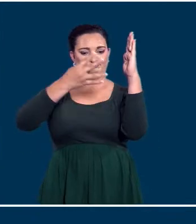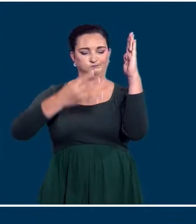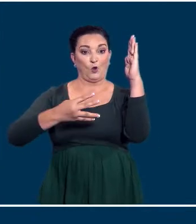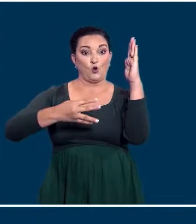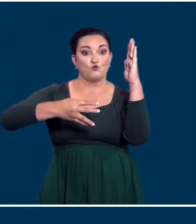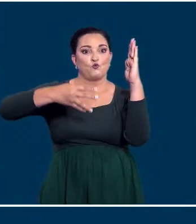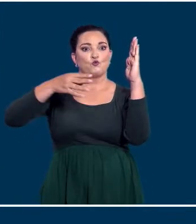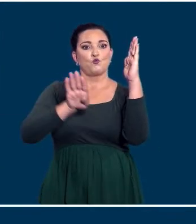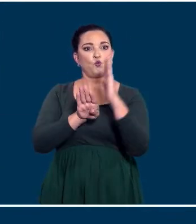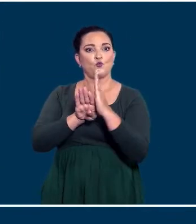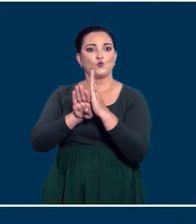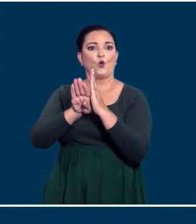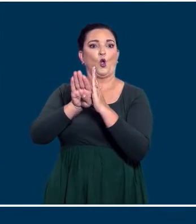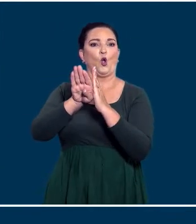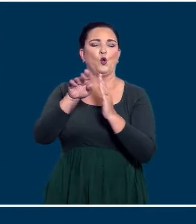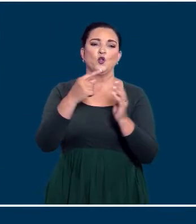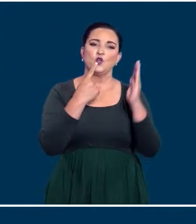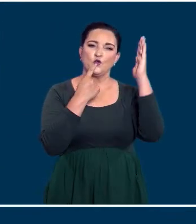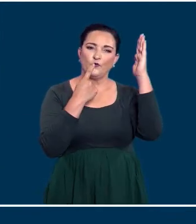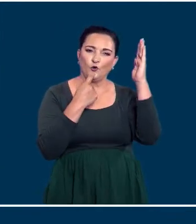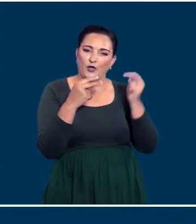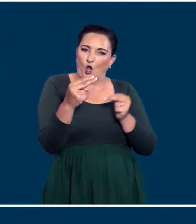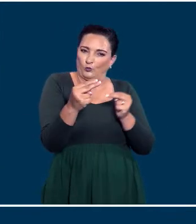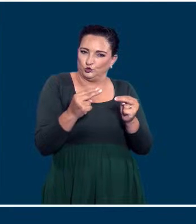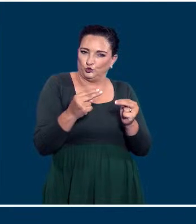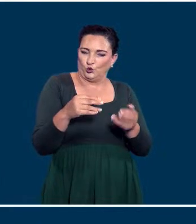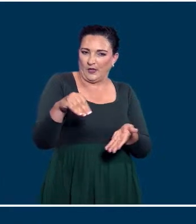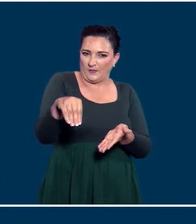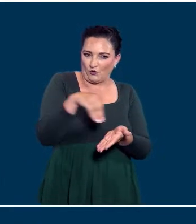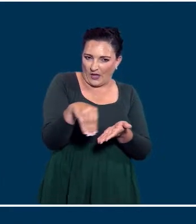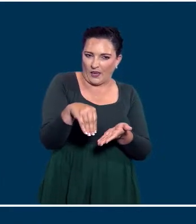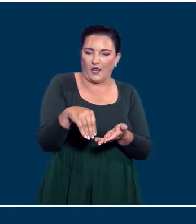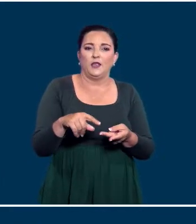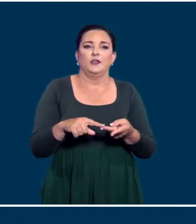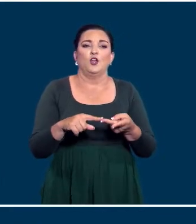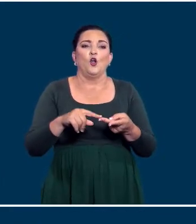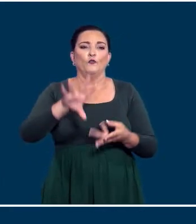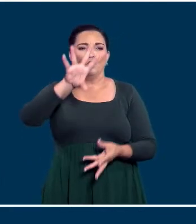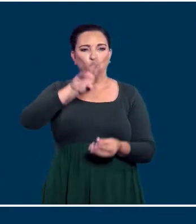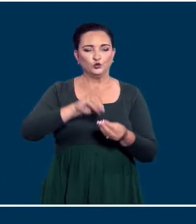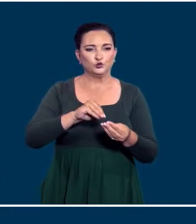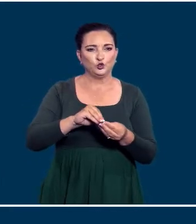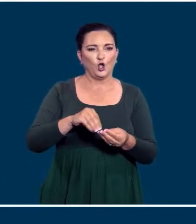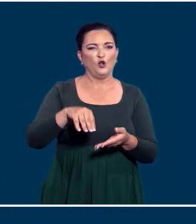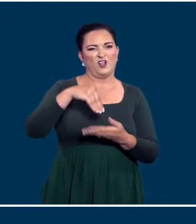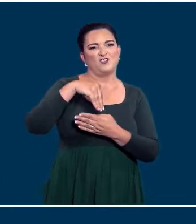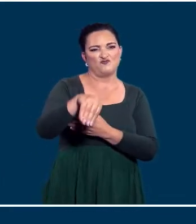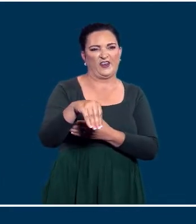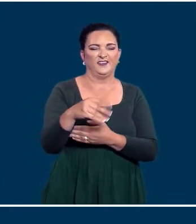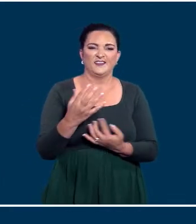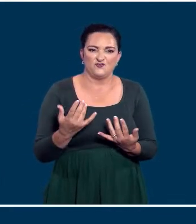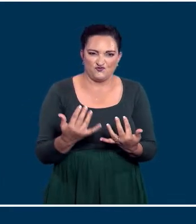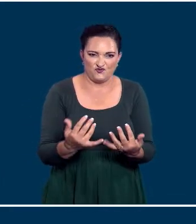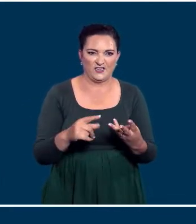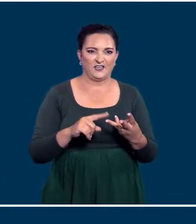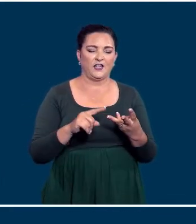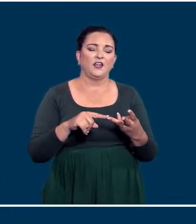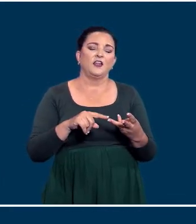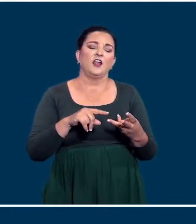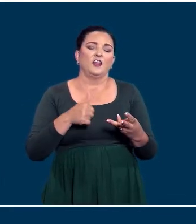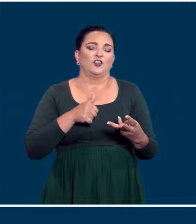short-term credit, so that's the red line. Total credit is in green, and the long-term credit, which is your